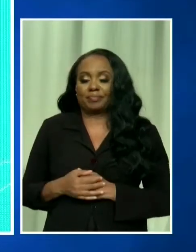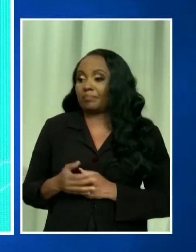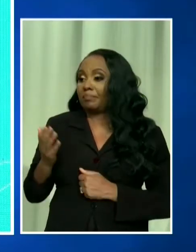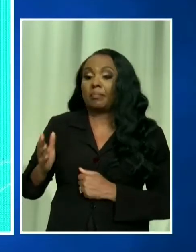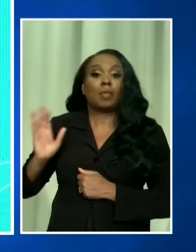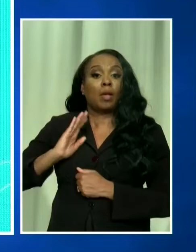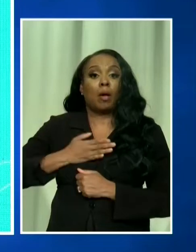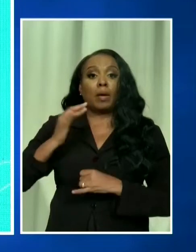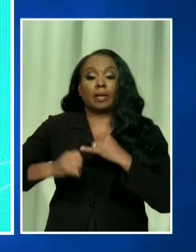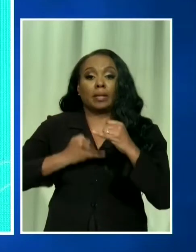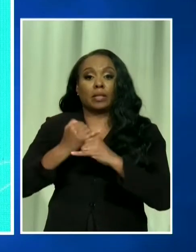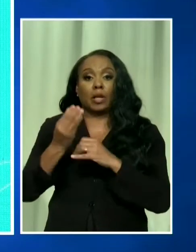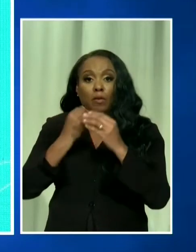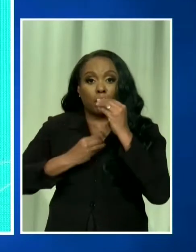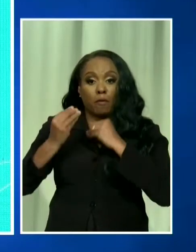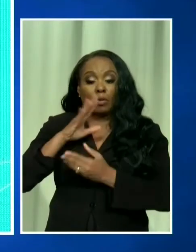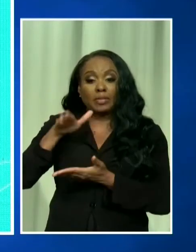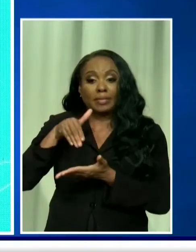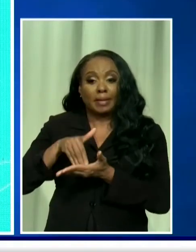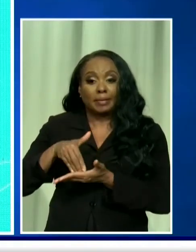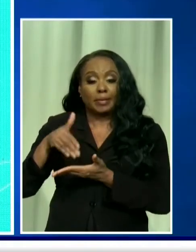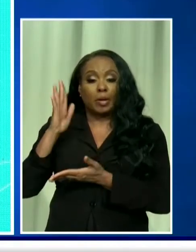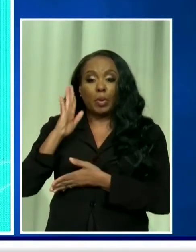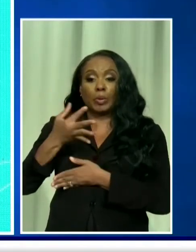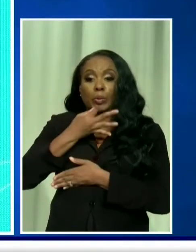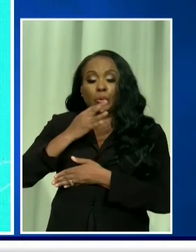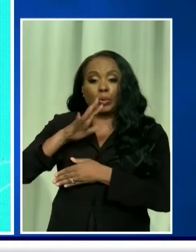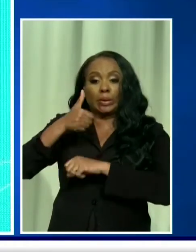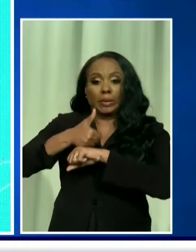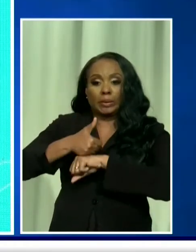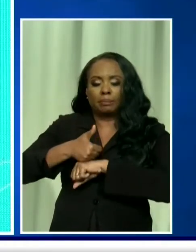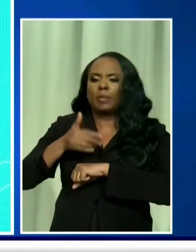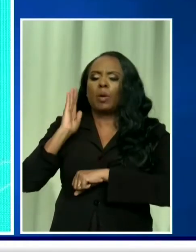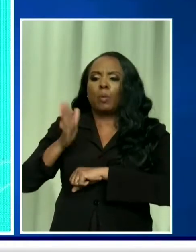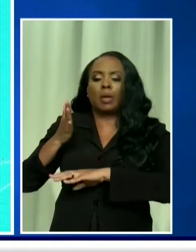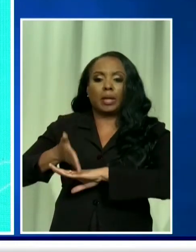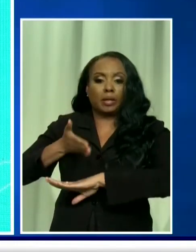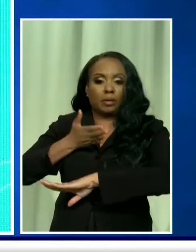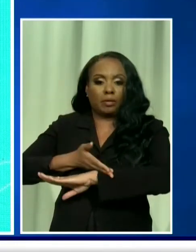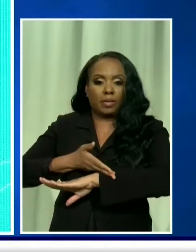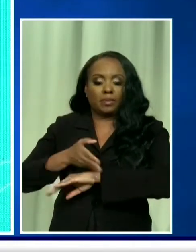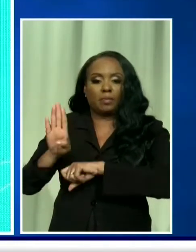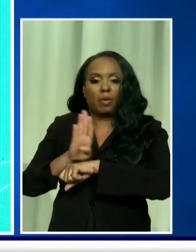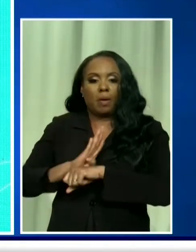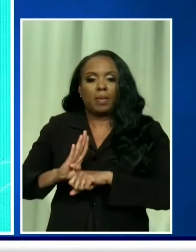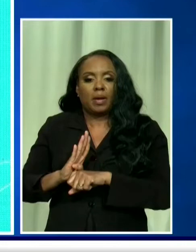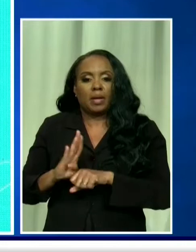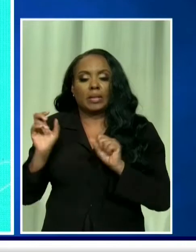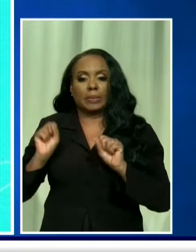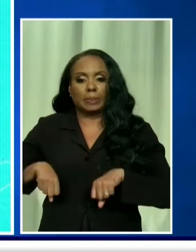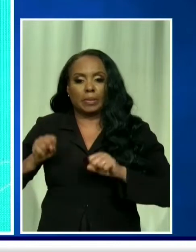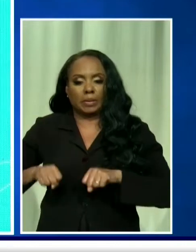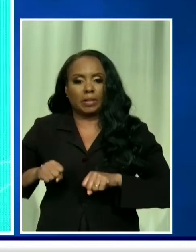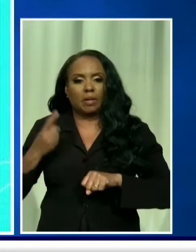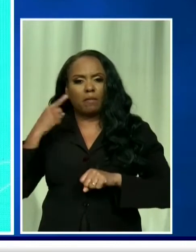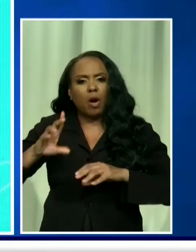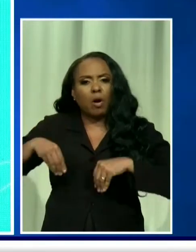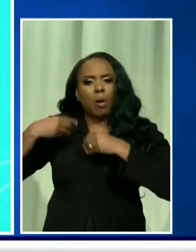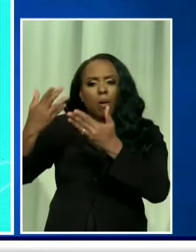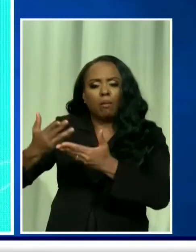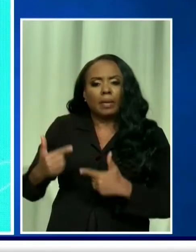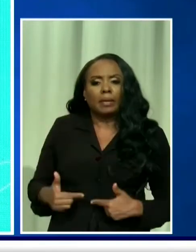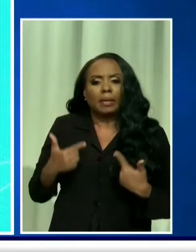Science Center is soon to be launched and will increase the country's capacity to deliver life science products